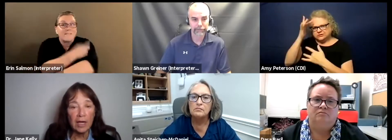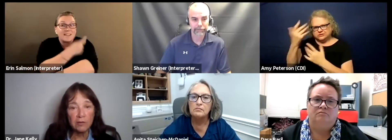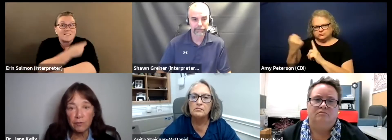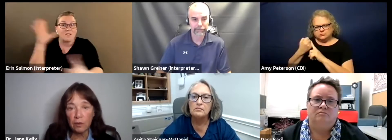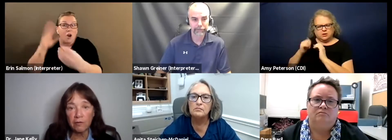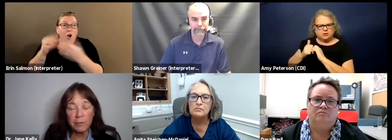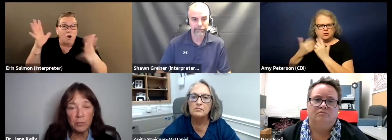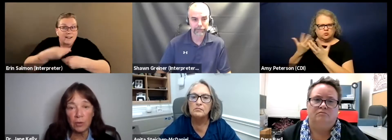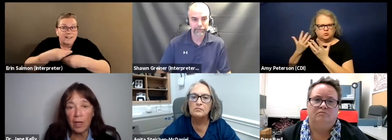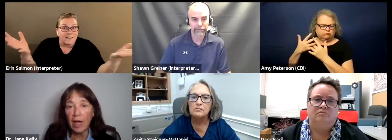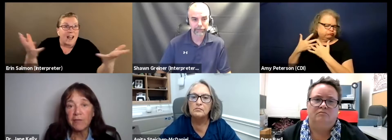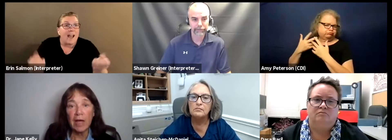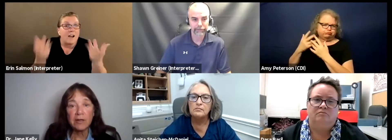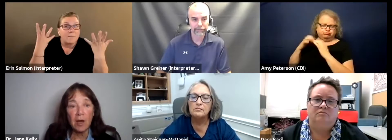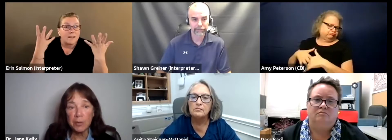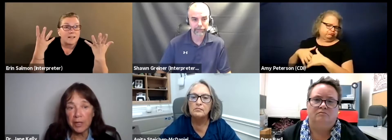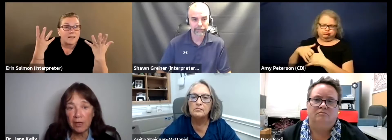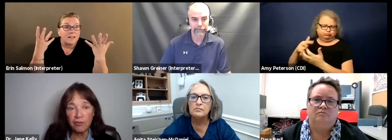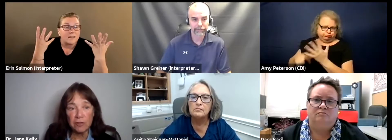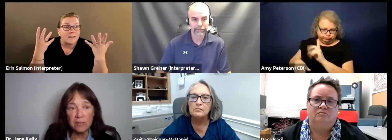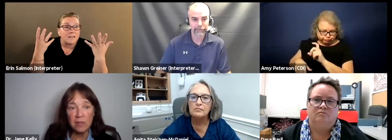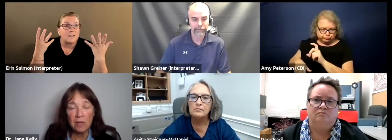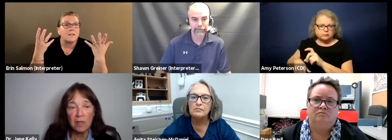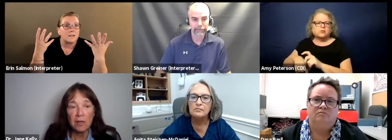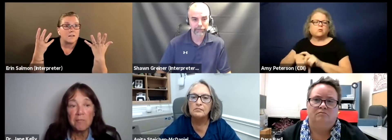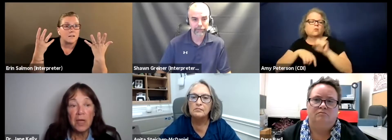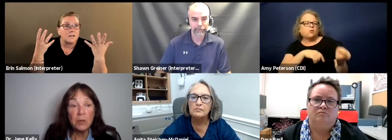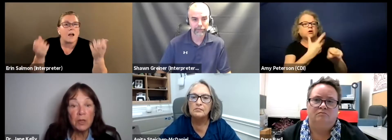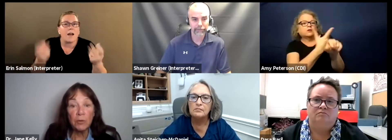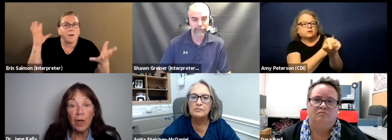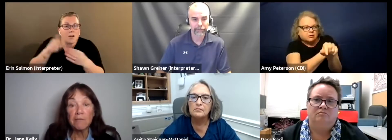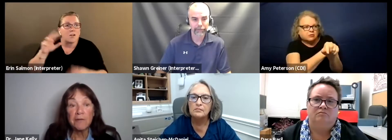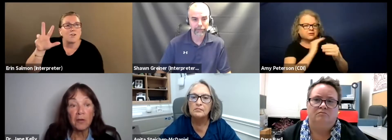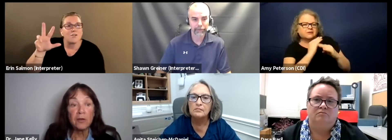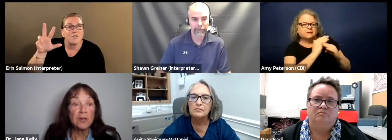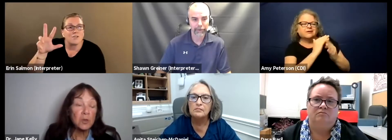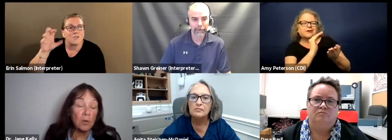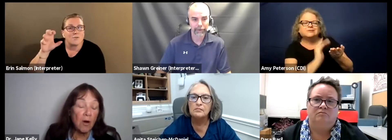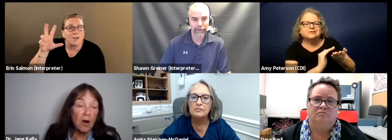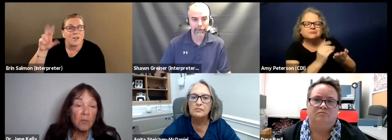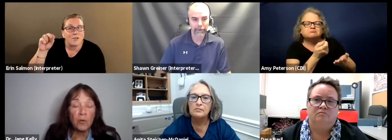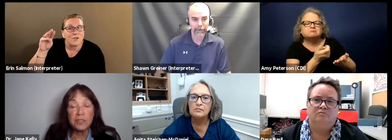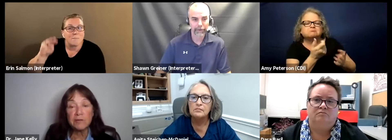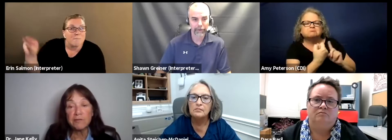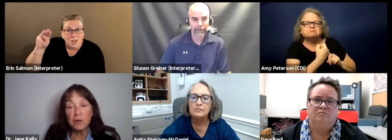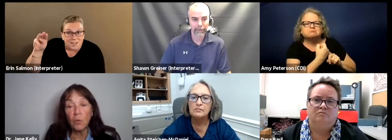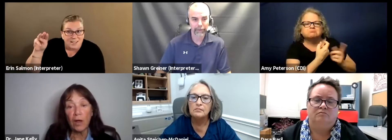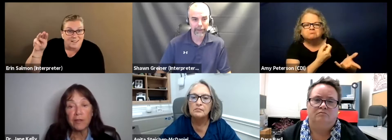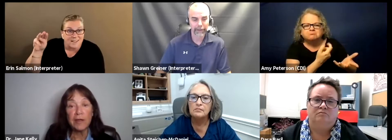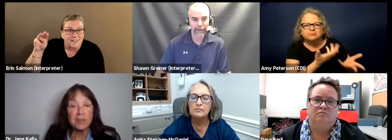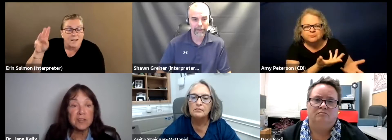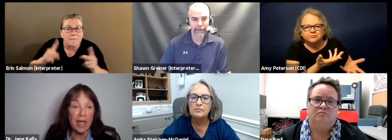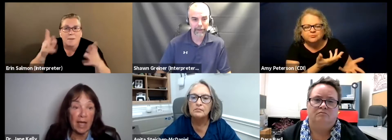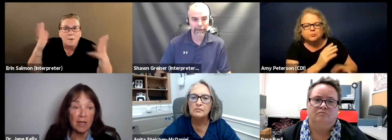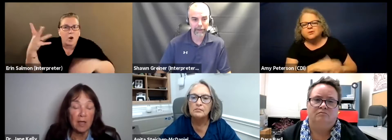a handful of people have had complications. Many people have felt a sore arm or didn't feel well